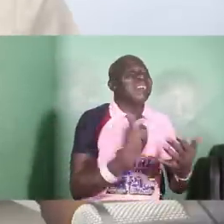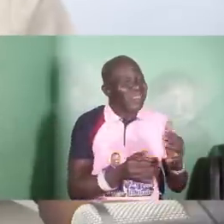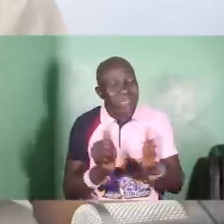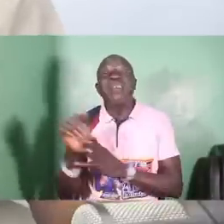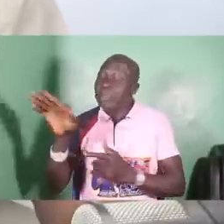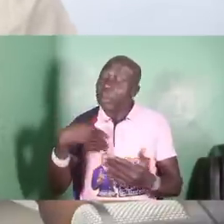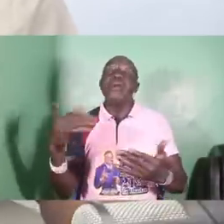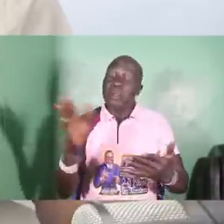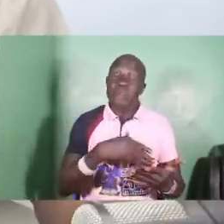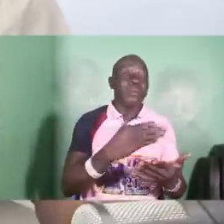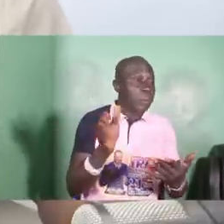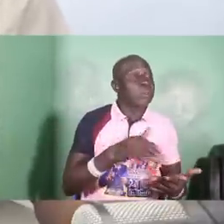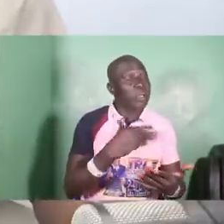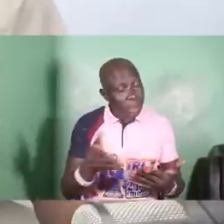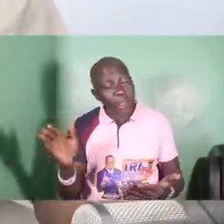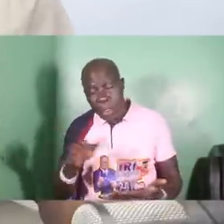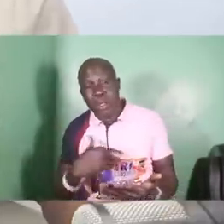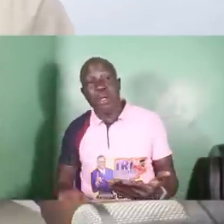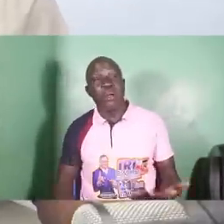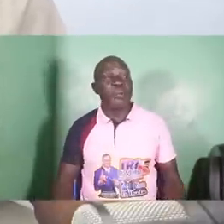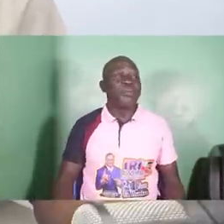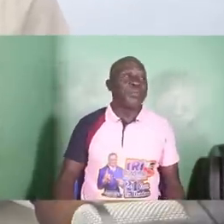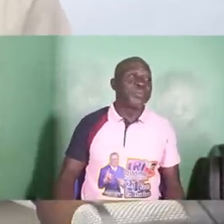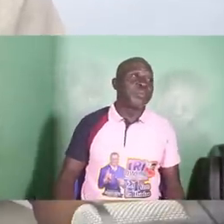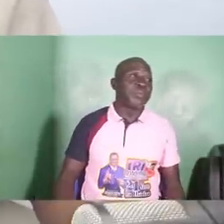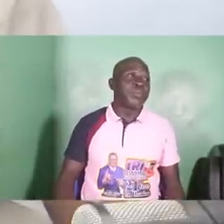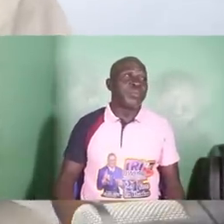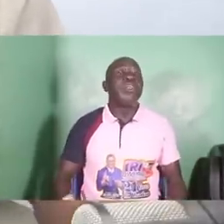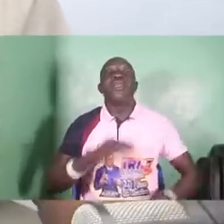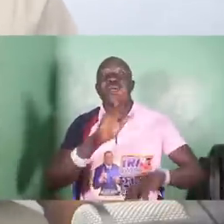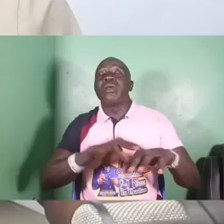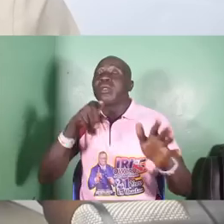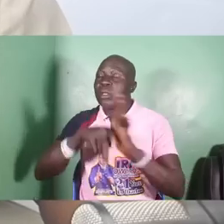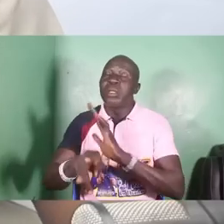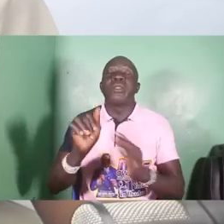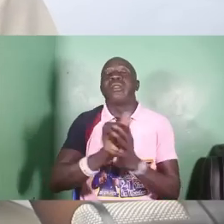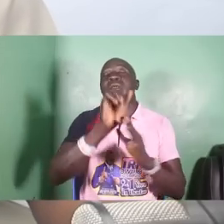The sentence is austerity this austerity measure is so